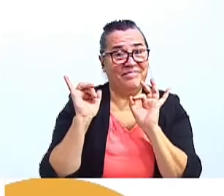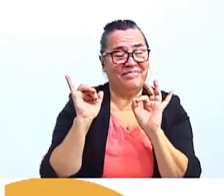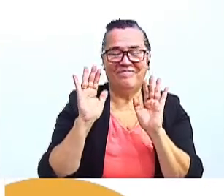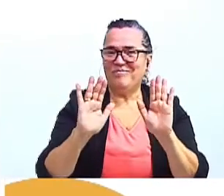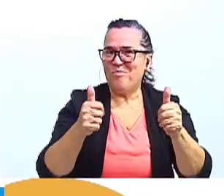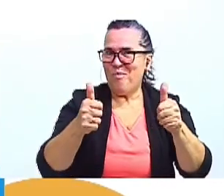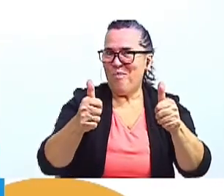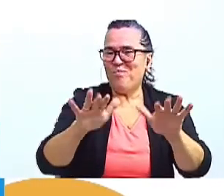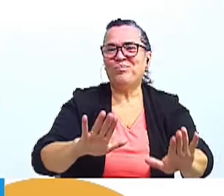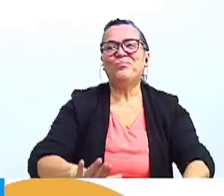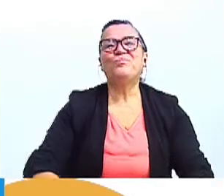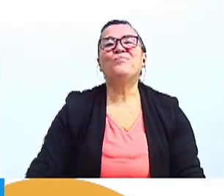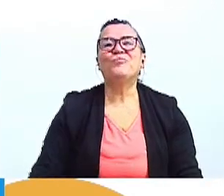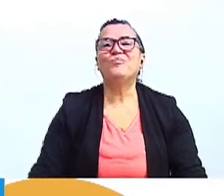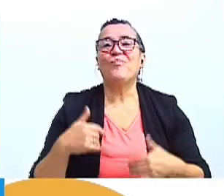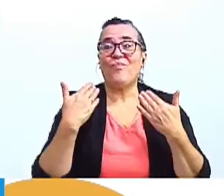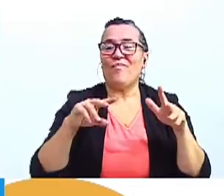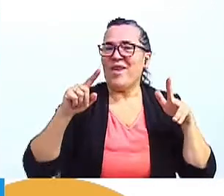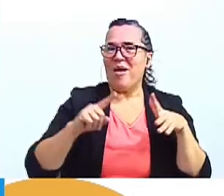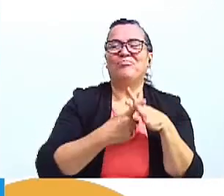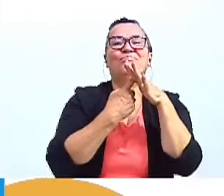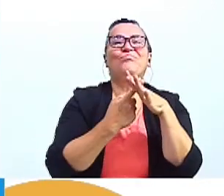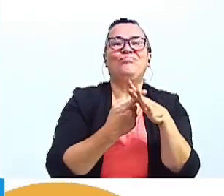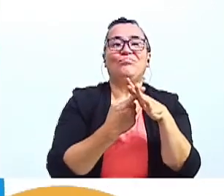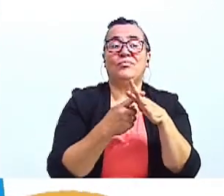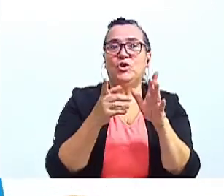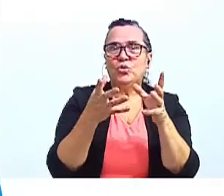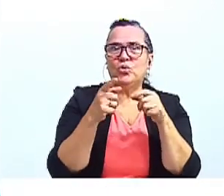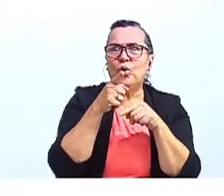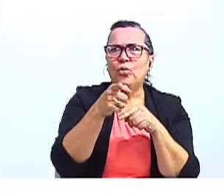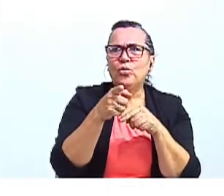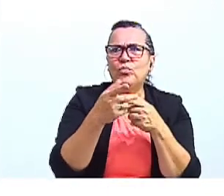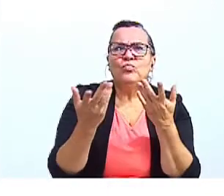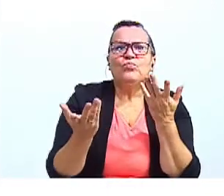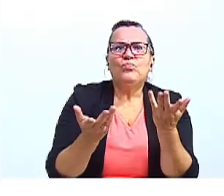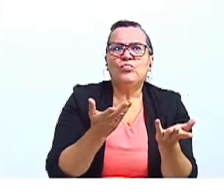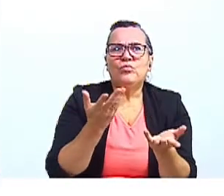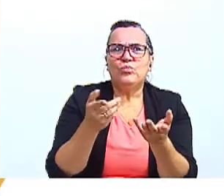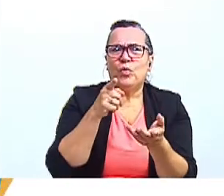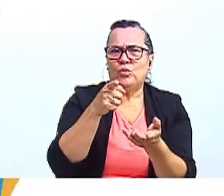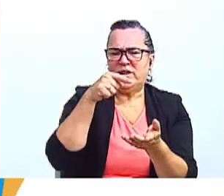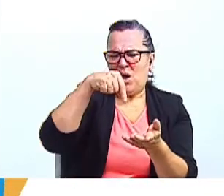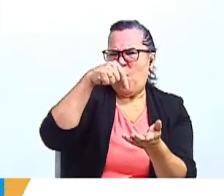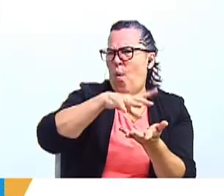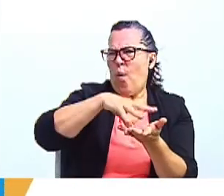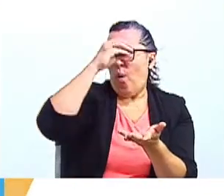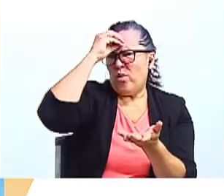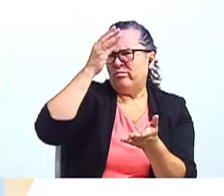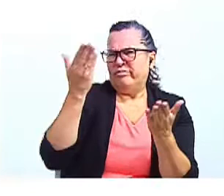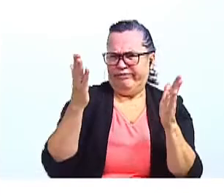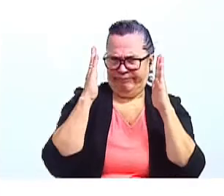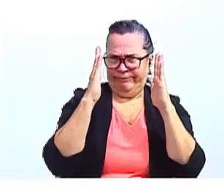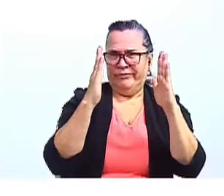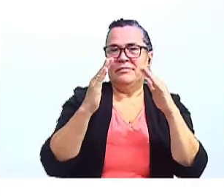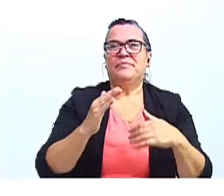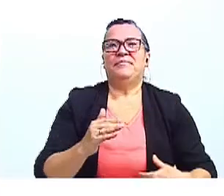Very good. Let's start. I want to tell you what we are going to learn today. Pay attention.